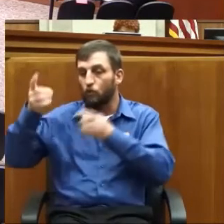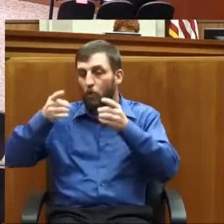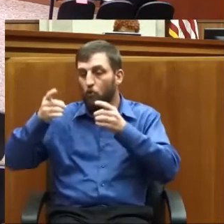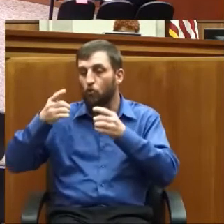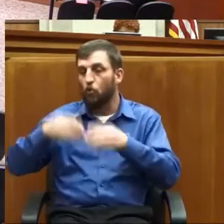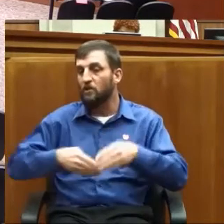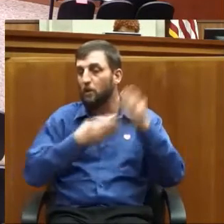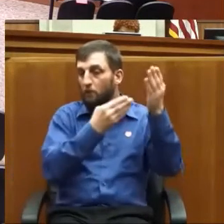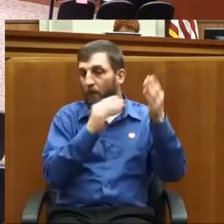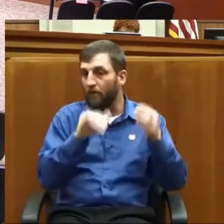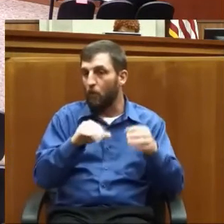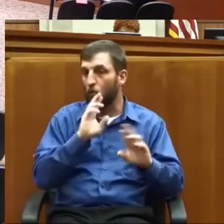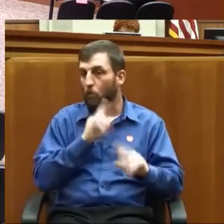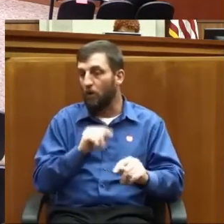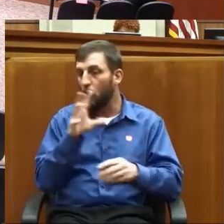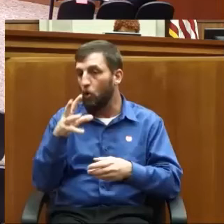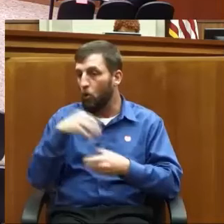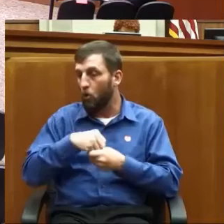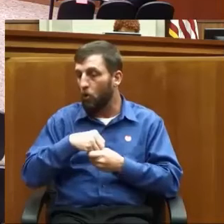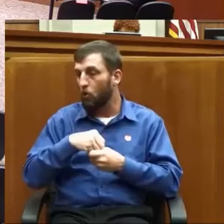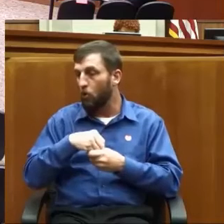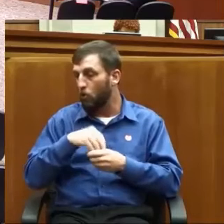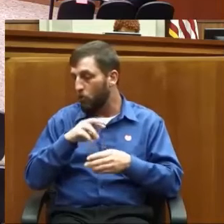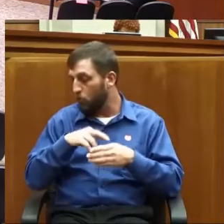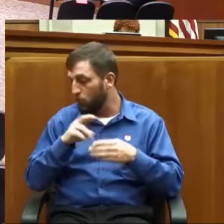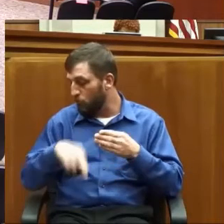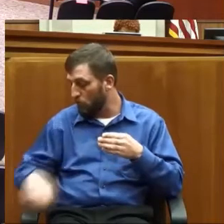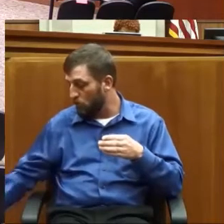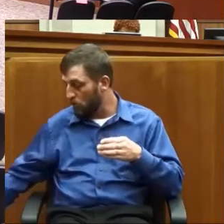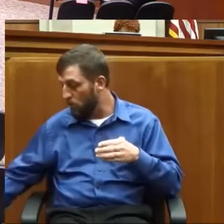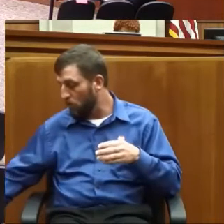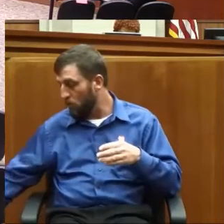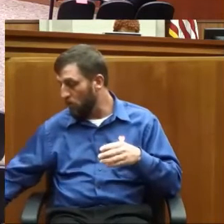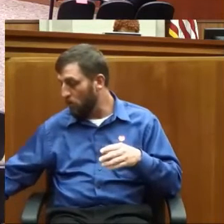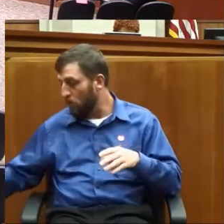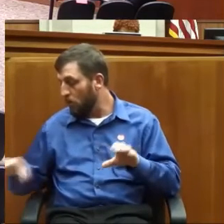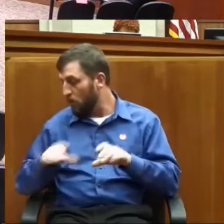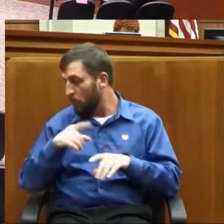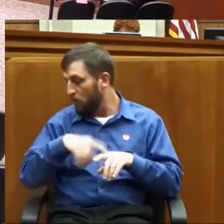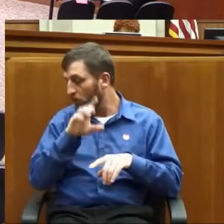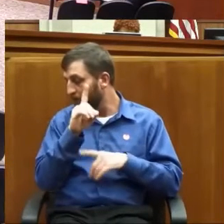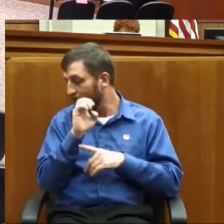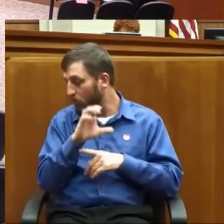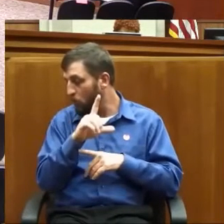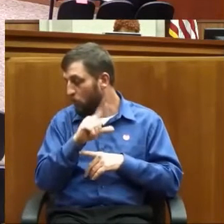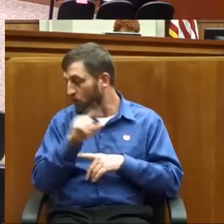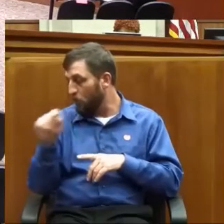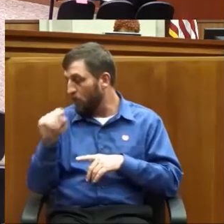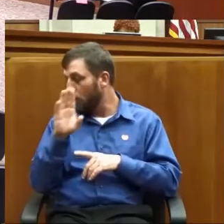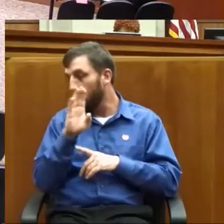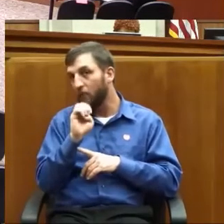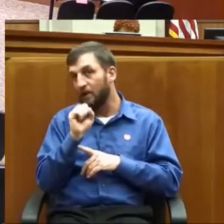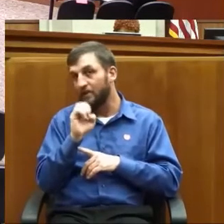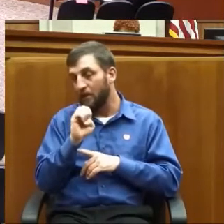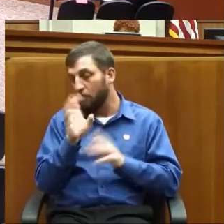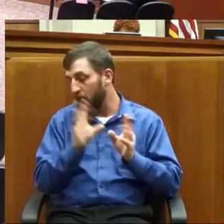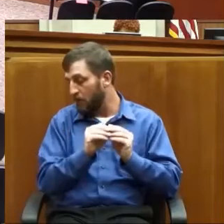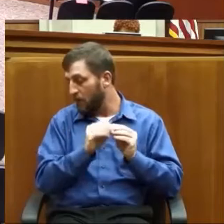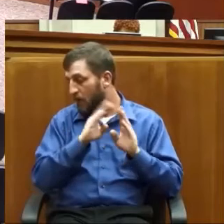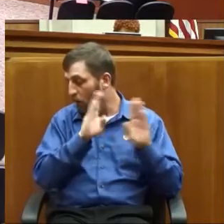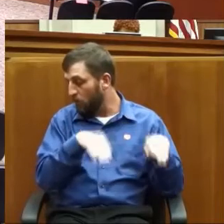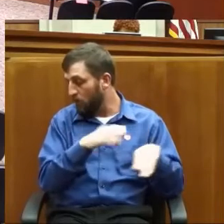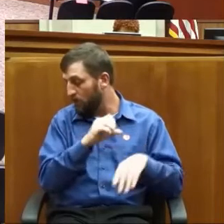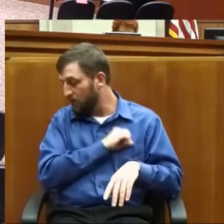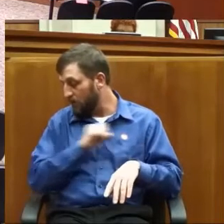director to submit the report, including the results of record reviews conducted at the December 2020 BESE meetings, to the House and Senate